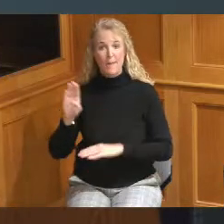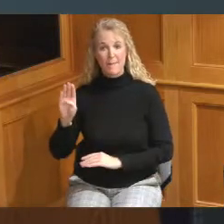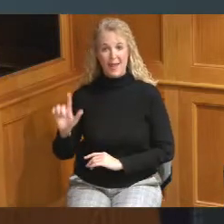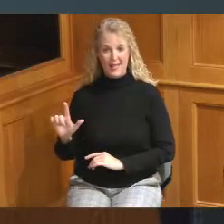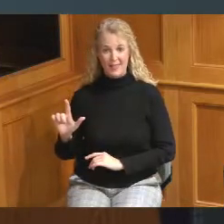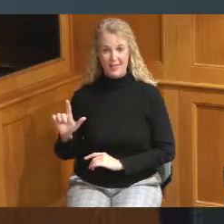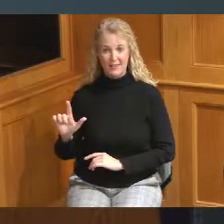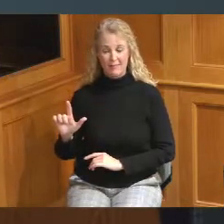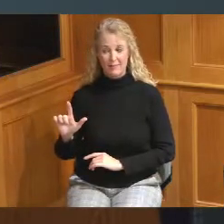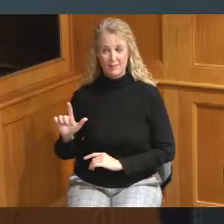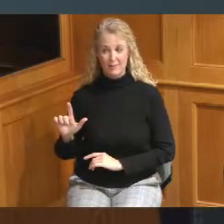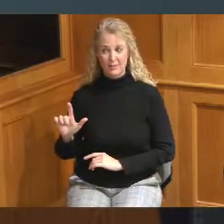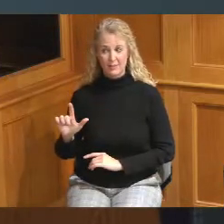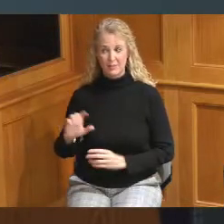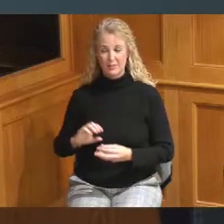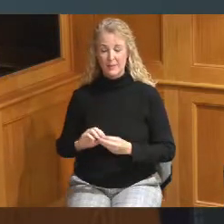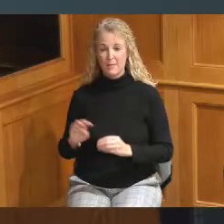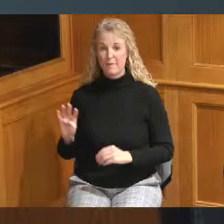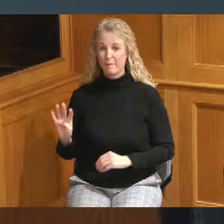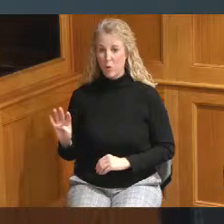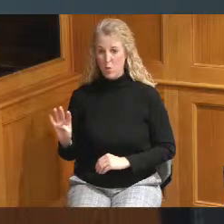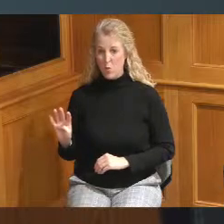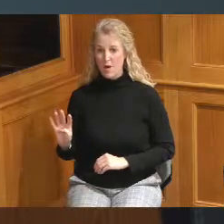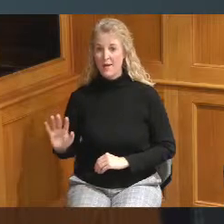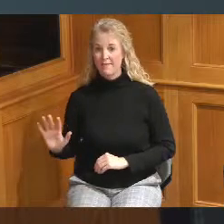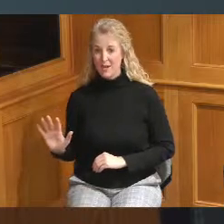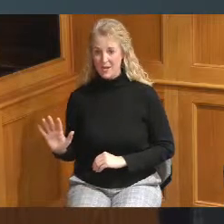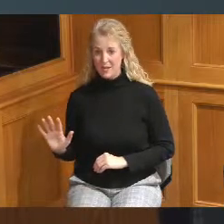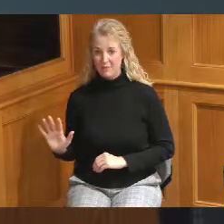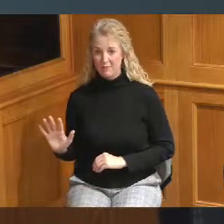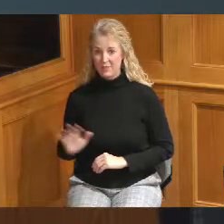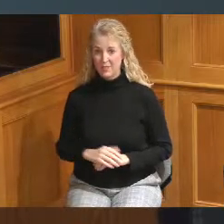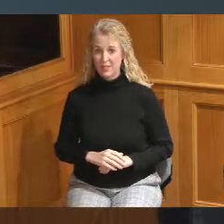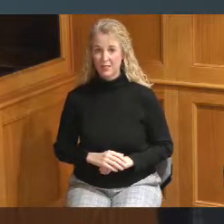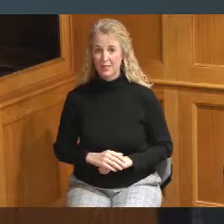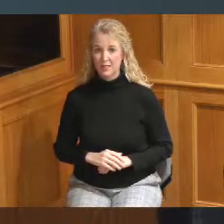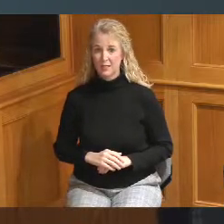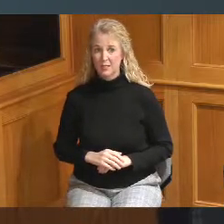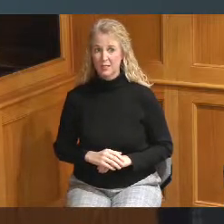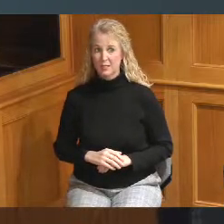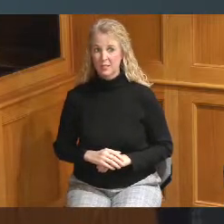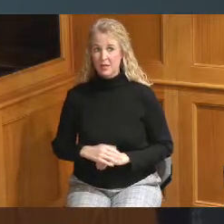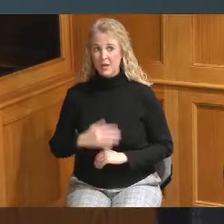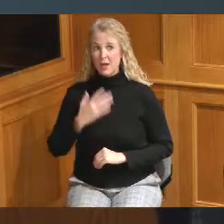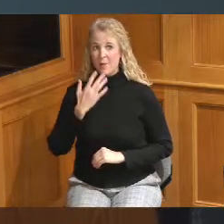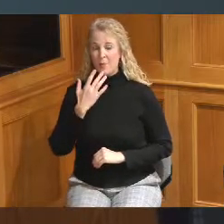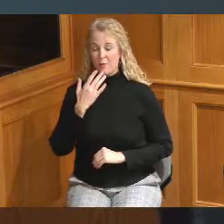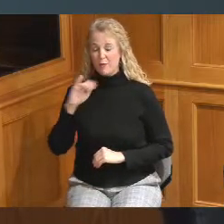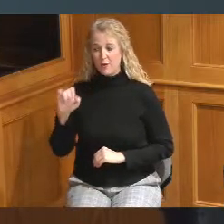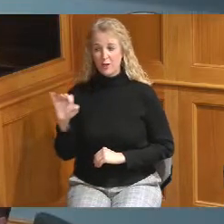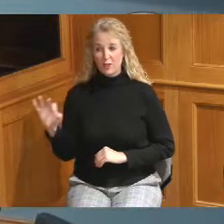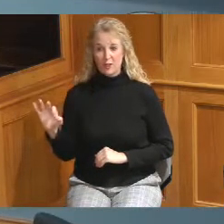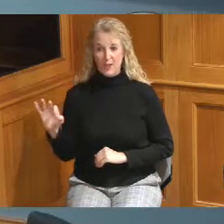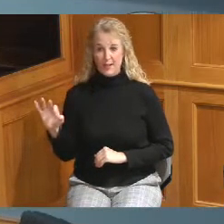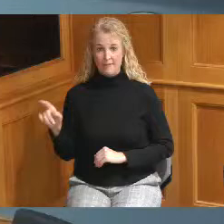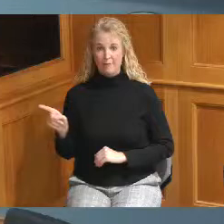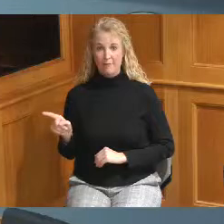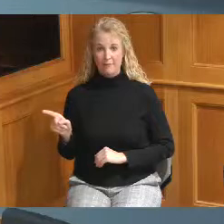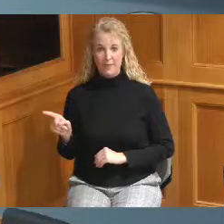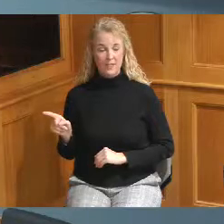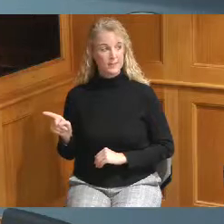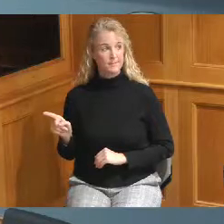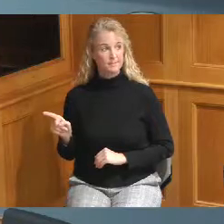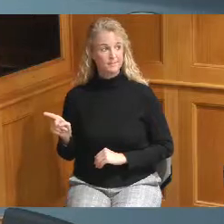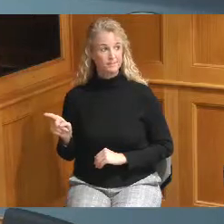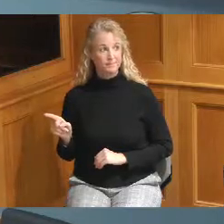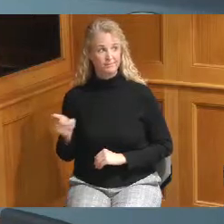by leave 4 and 5. And I'd like Mr. Aludo to